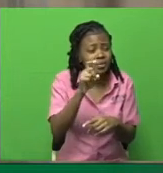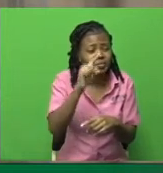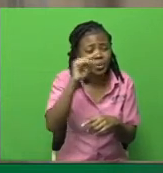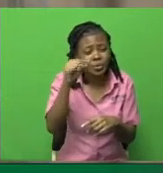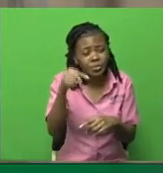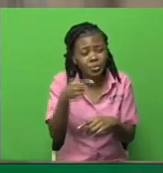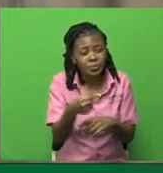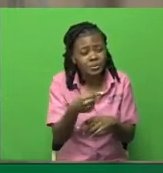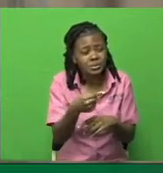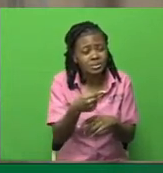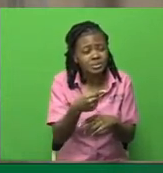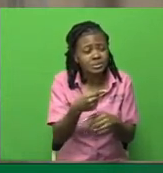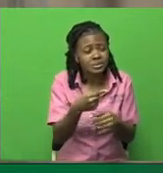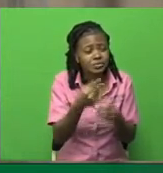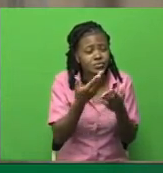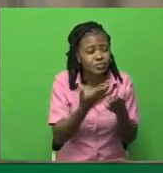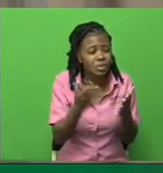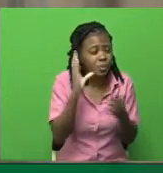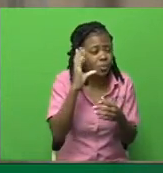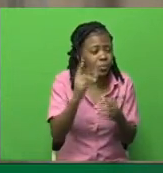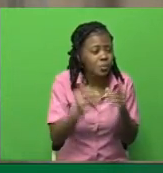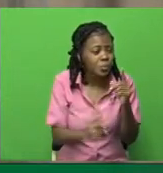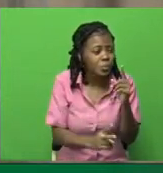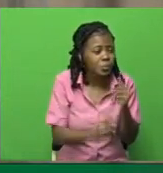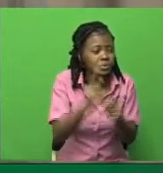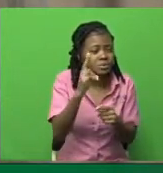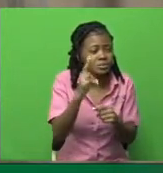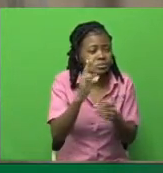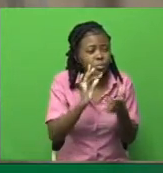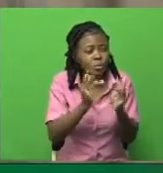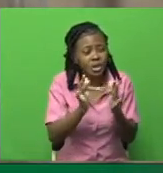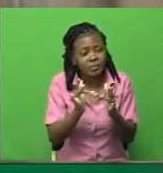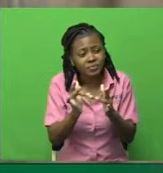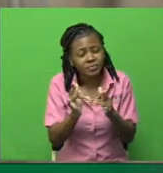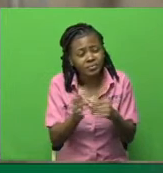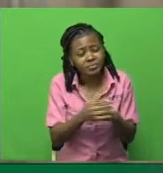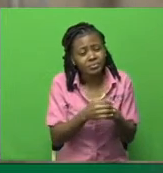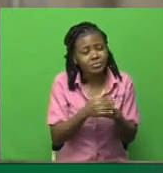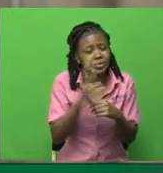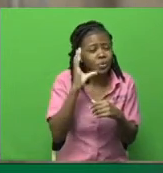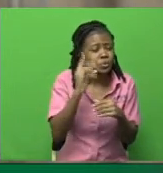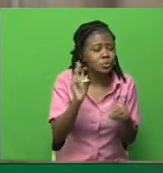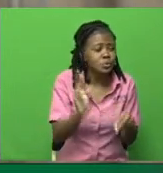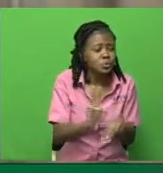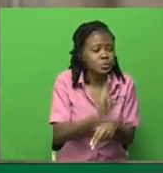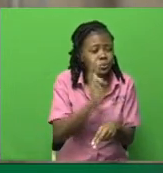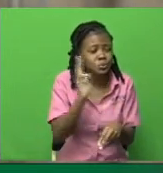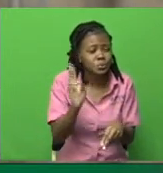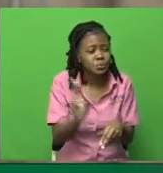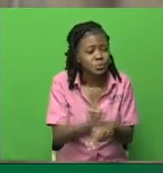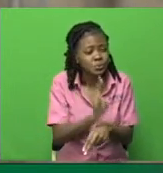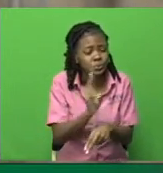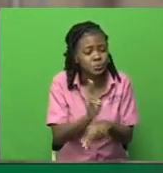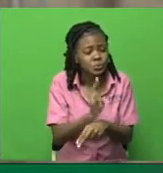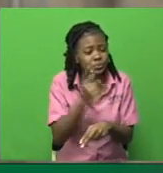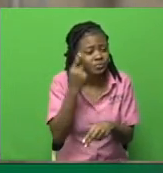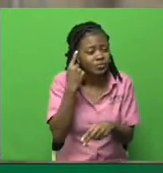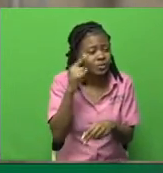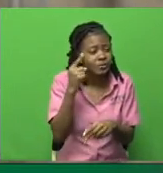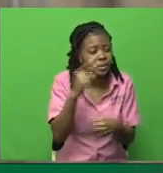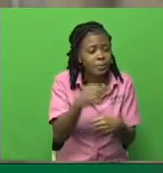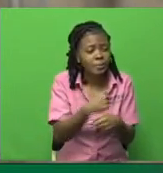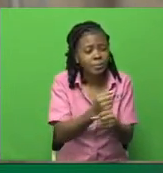will be launched on this platform and that they will utilize this platform to create